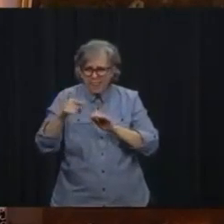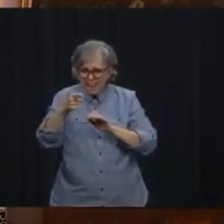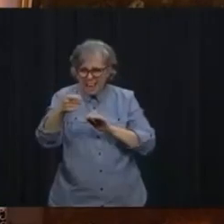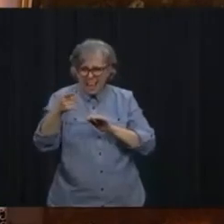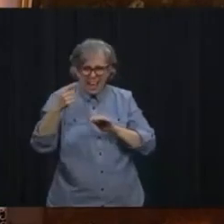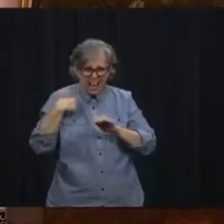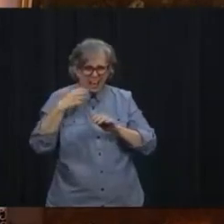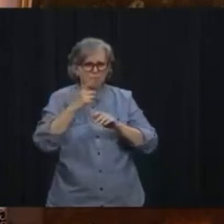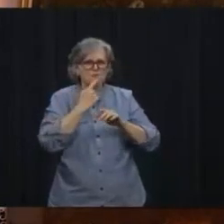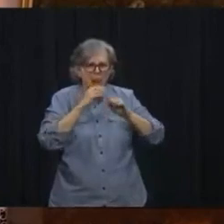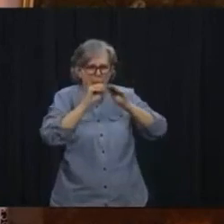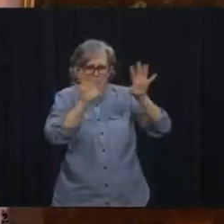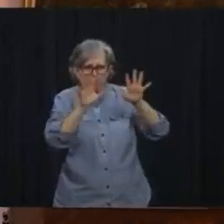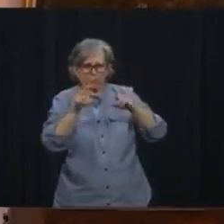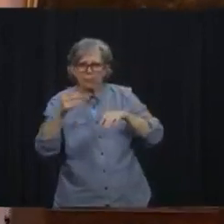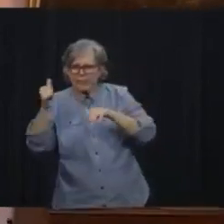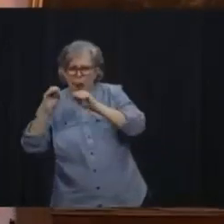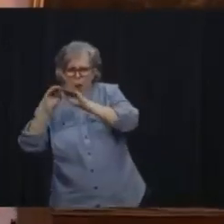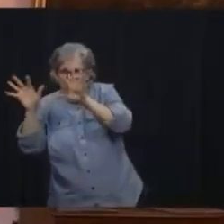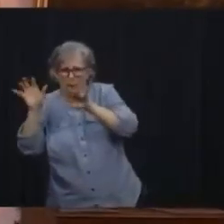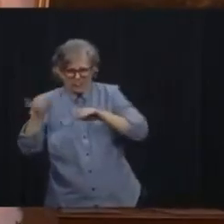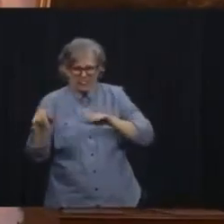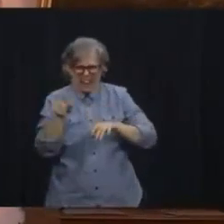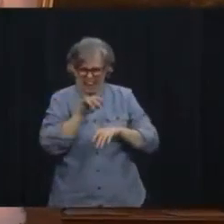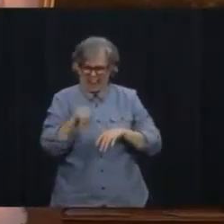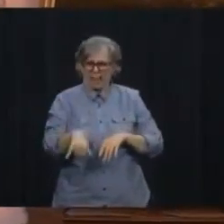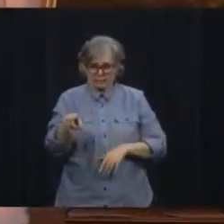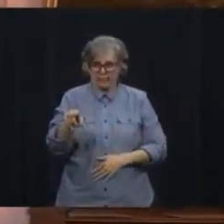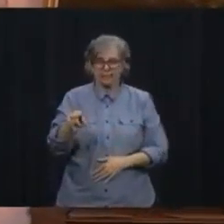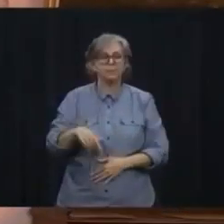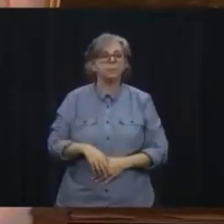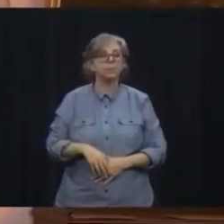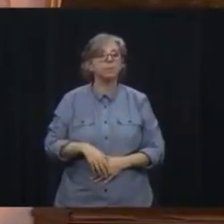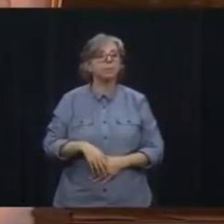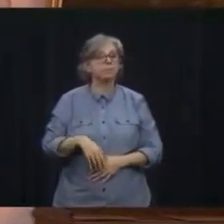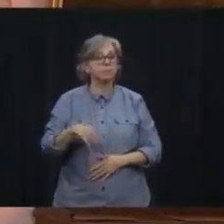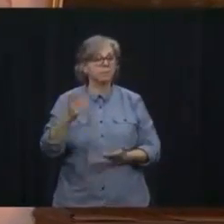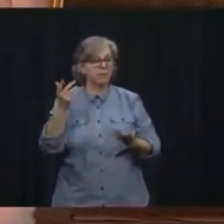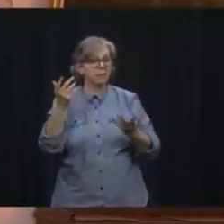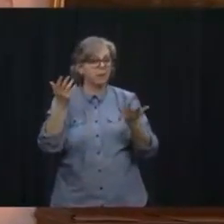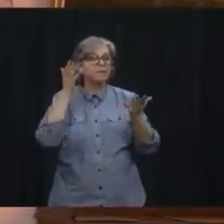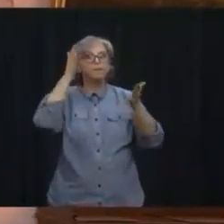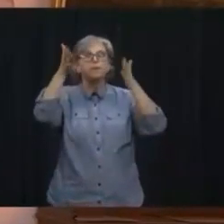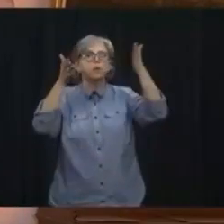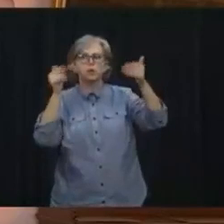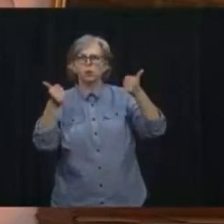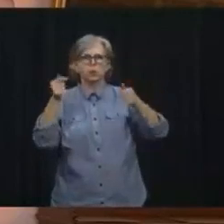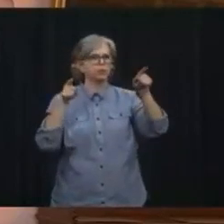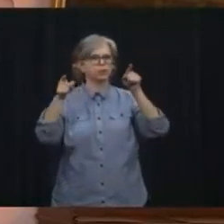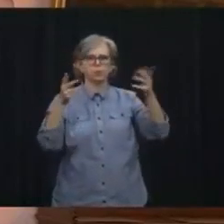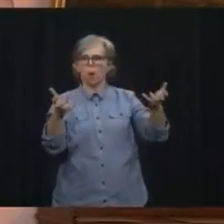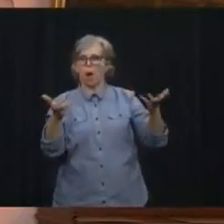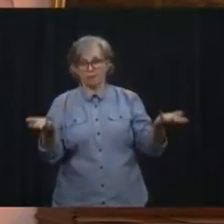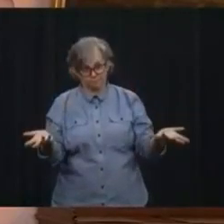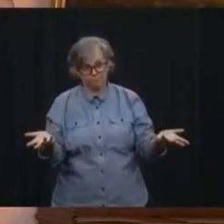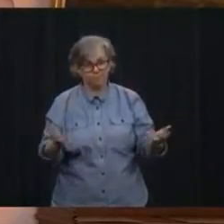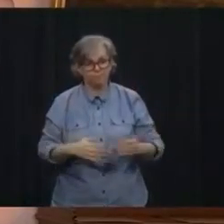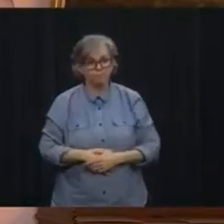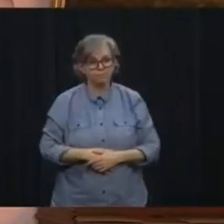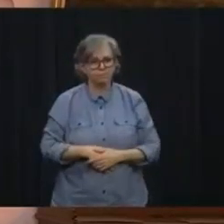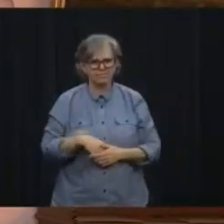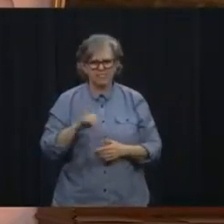the ability to do. And so keep it coming. We're all in this together. We appreciate it. And I know one